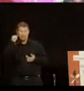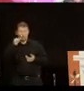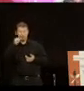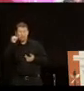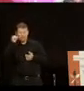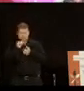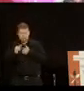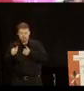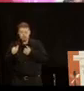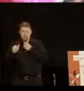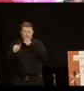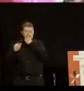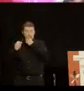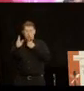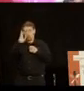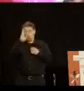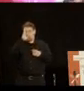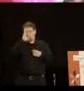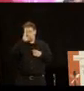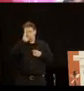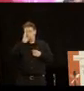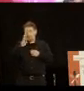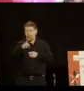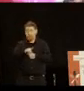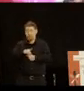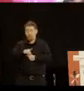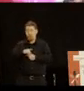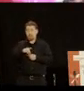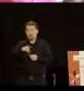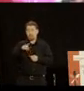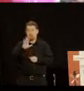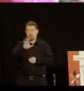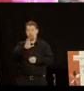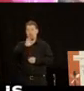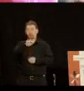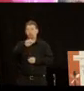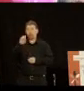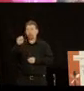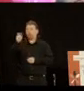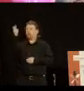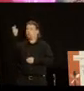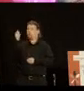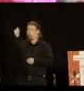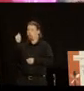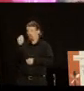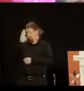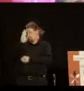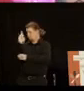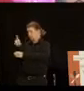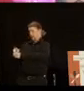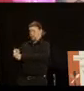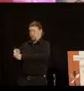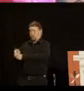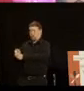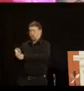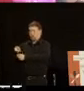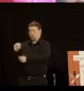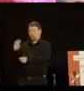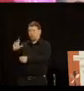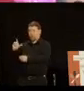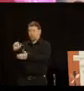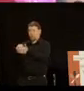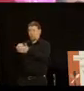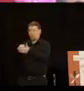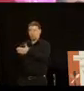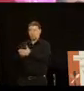direct deposit Social Security funds right into an ABLE account. How cool is that? Well, you can direct deposit, don't worry